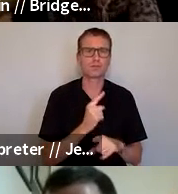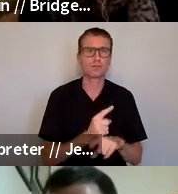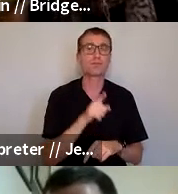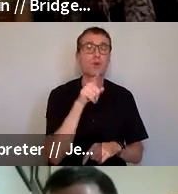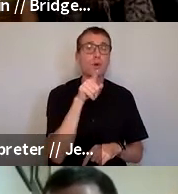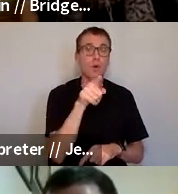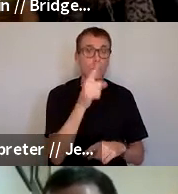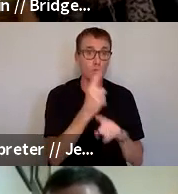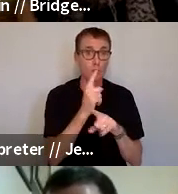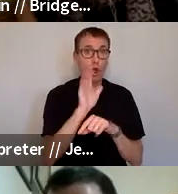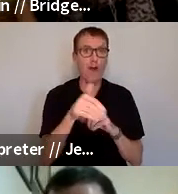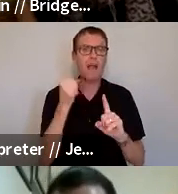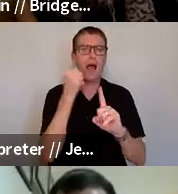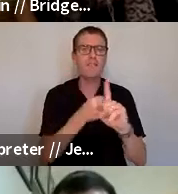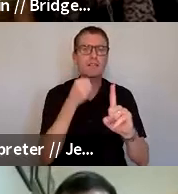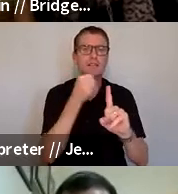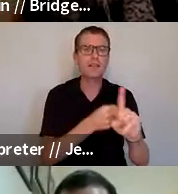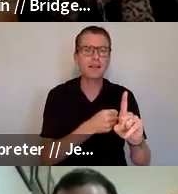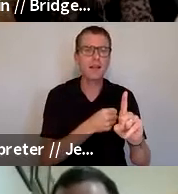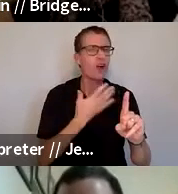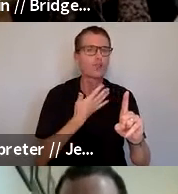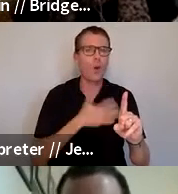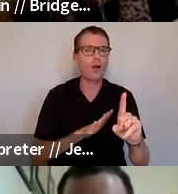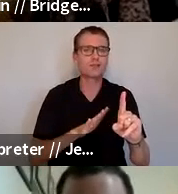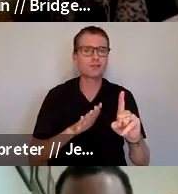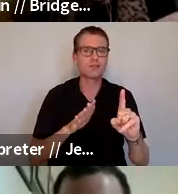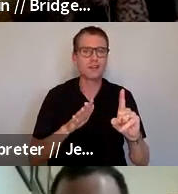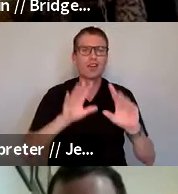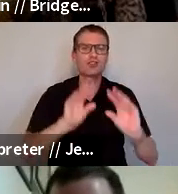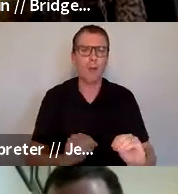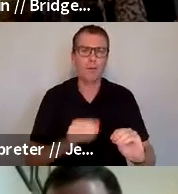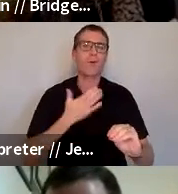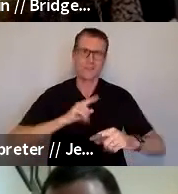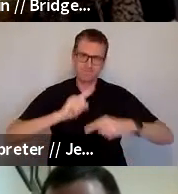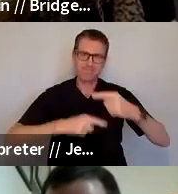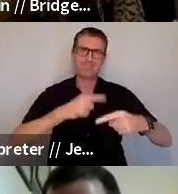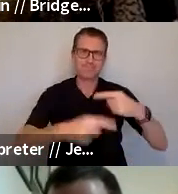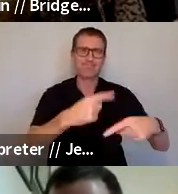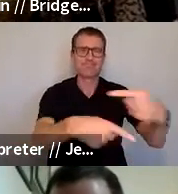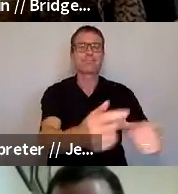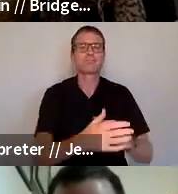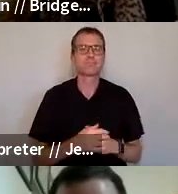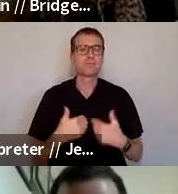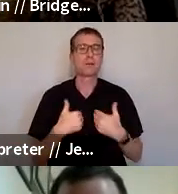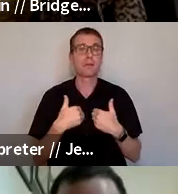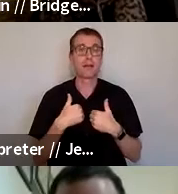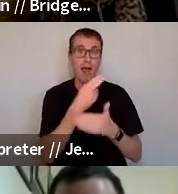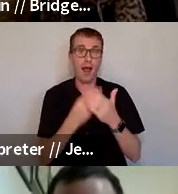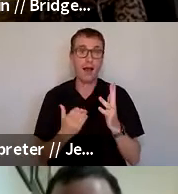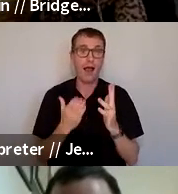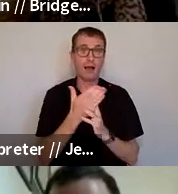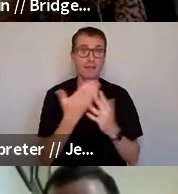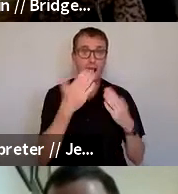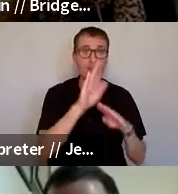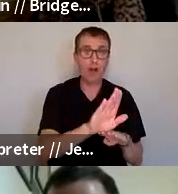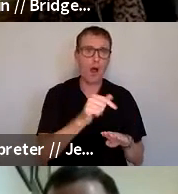advocacy and wanting to keep the momentum going. One of the things at Arts Access Aotearoa that we're passionate about is making sure that people